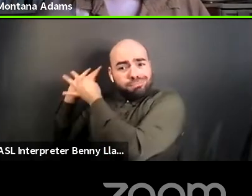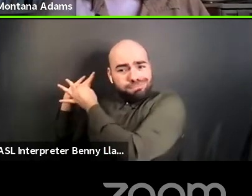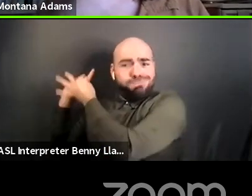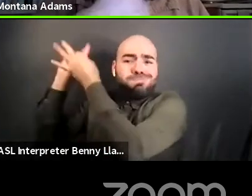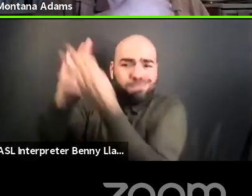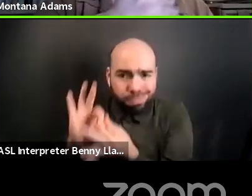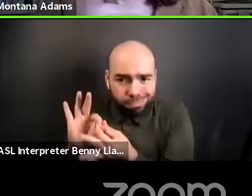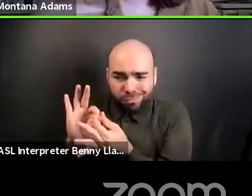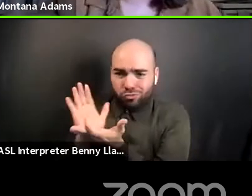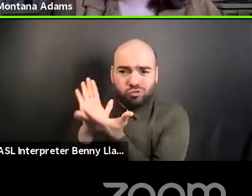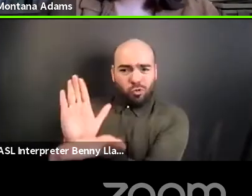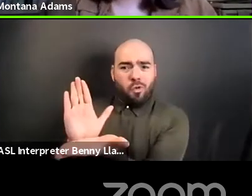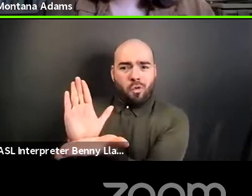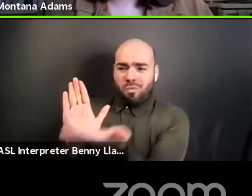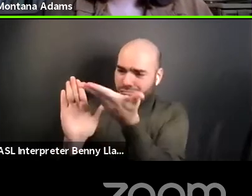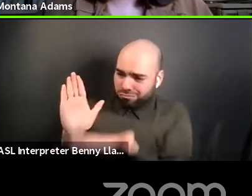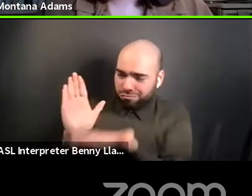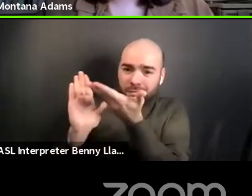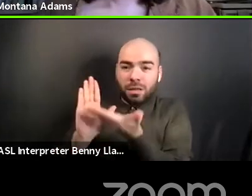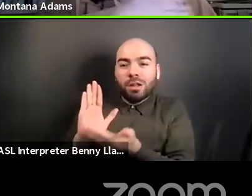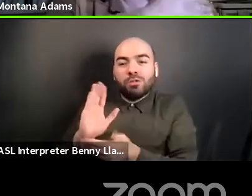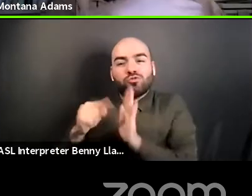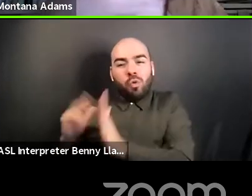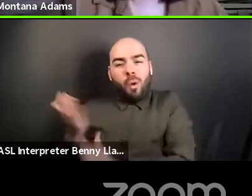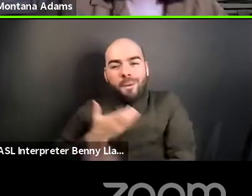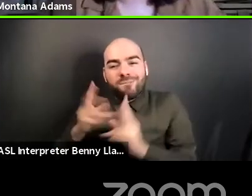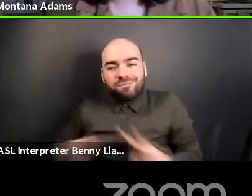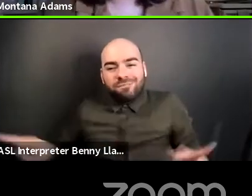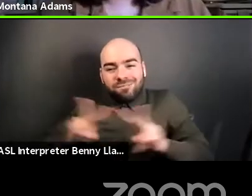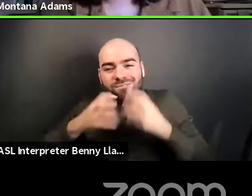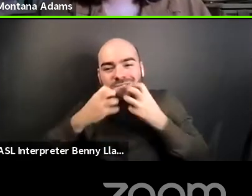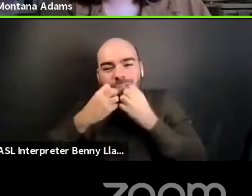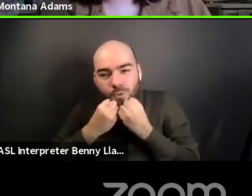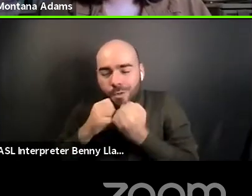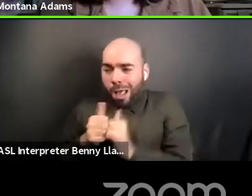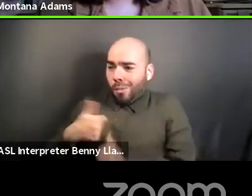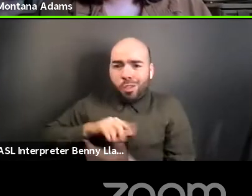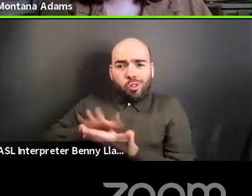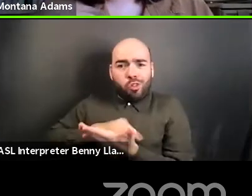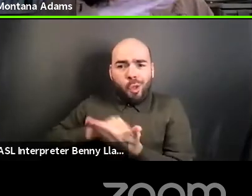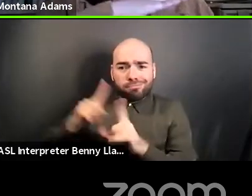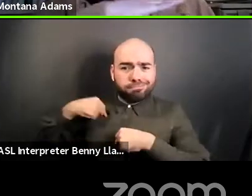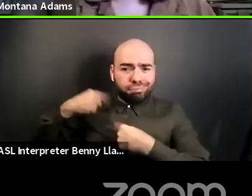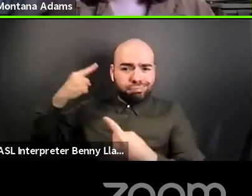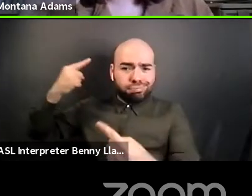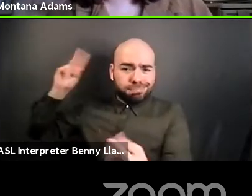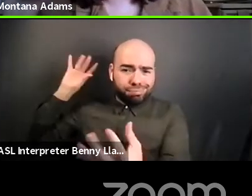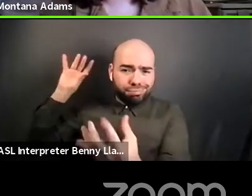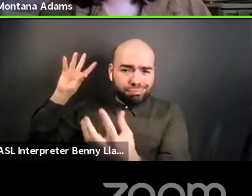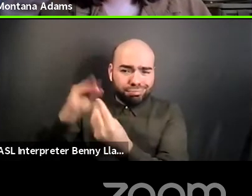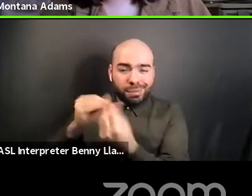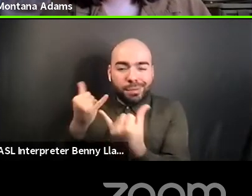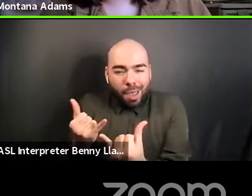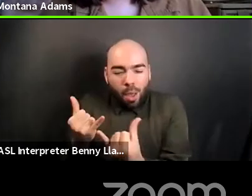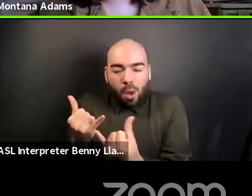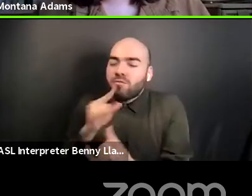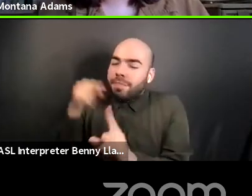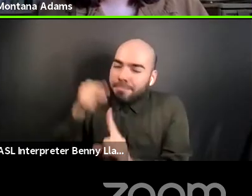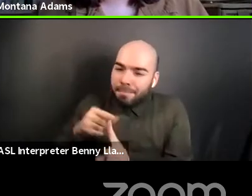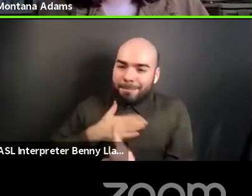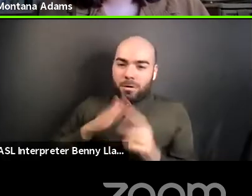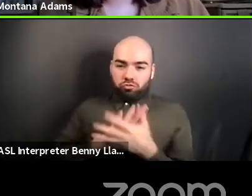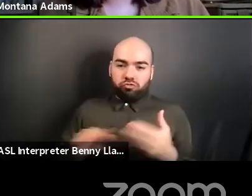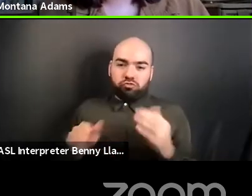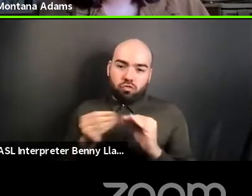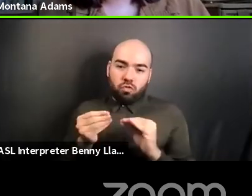on what our values really come from, you know, how we've learned our values up until now. And kind of that's the kind of story that I would